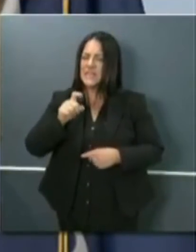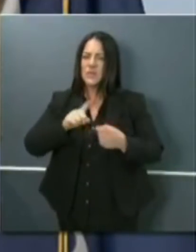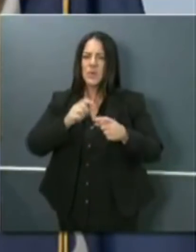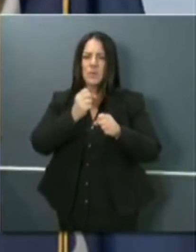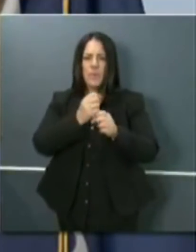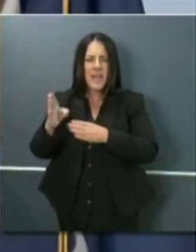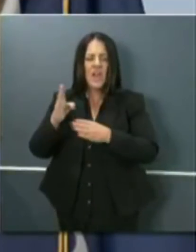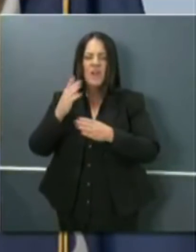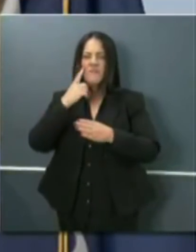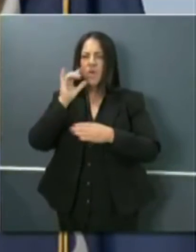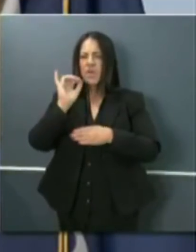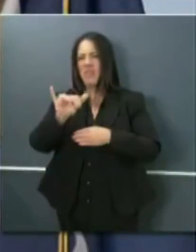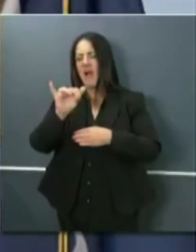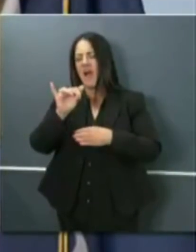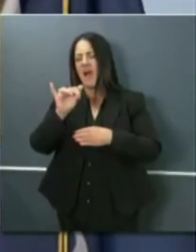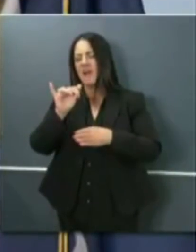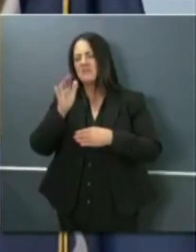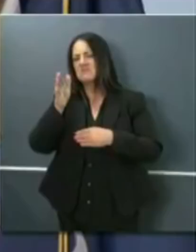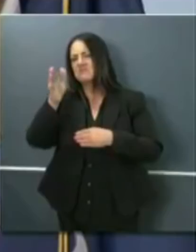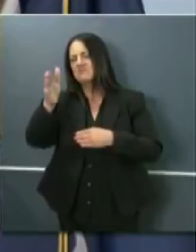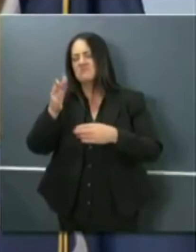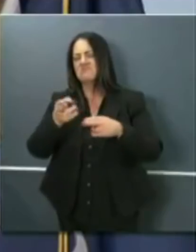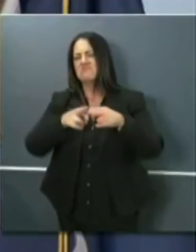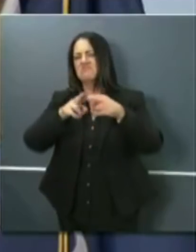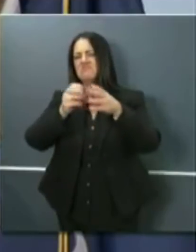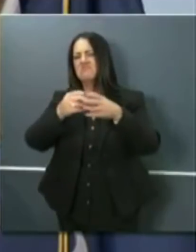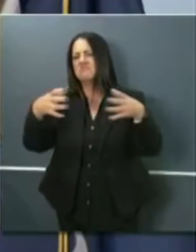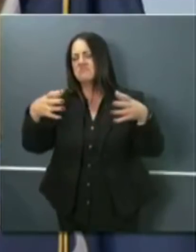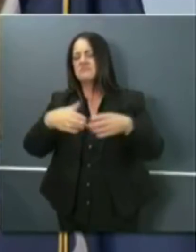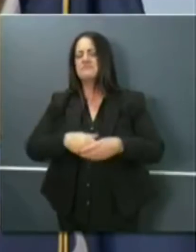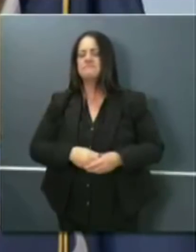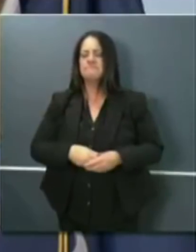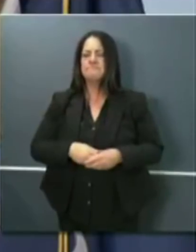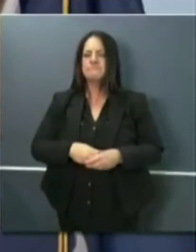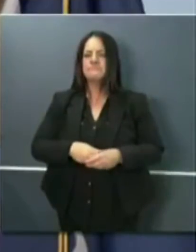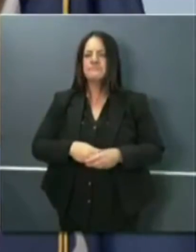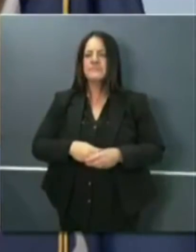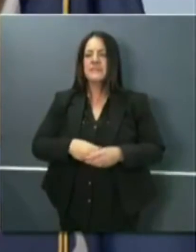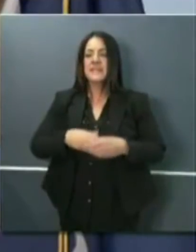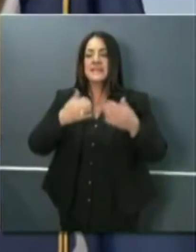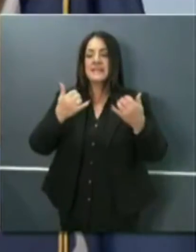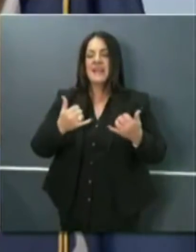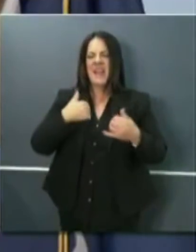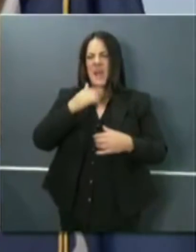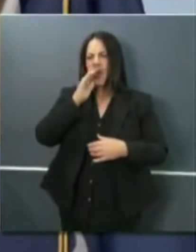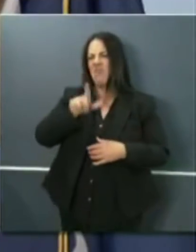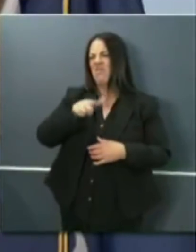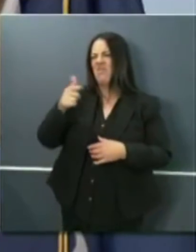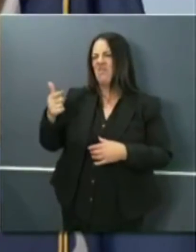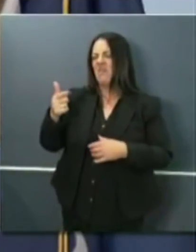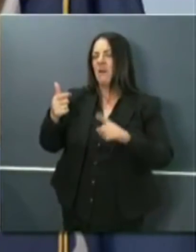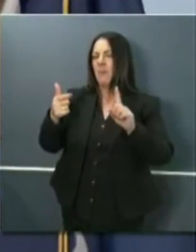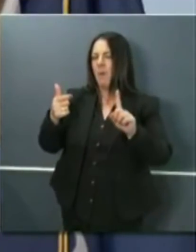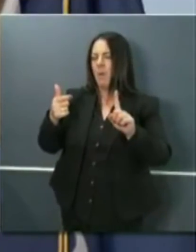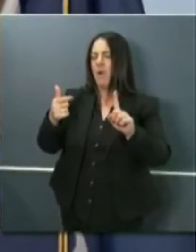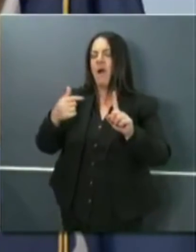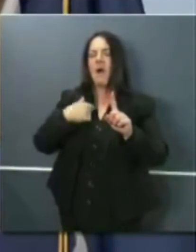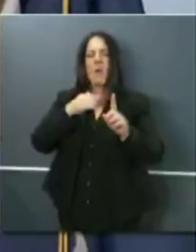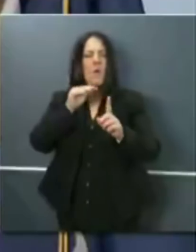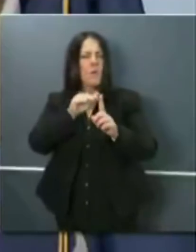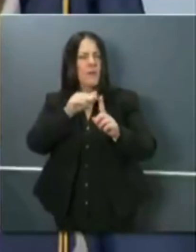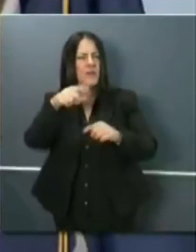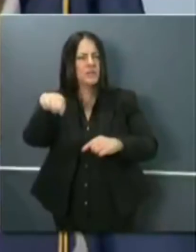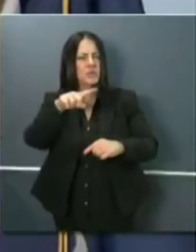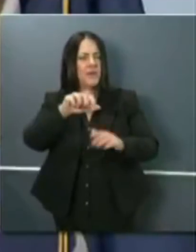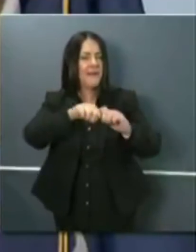more together to meet this moment. And before I turn it over to the doctor, I want to just remind people of how they can